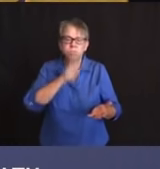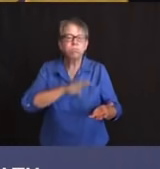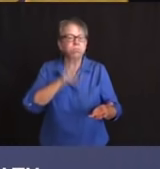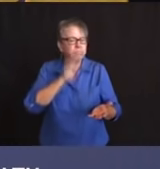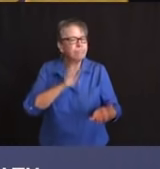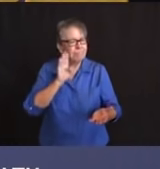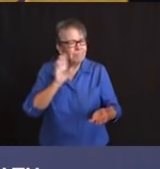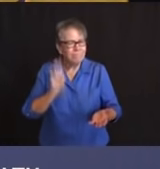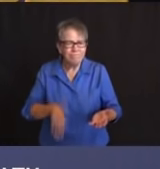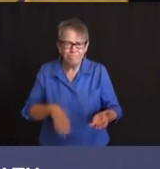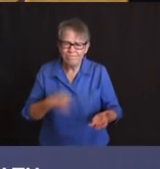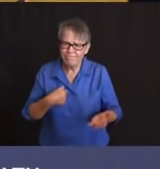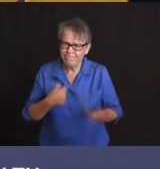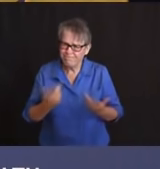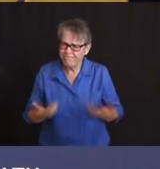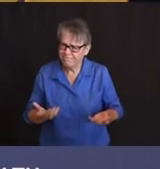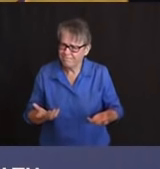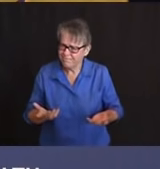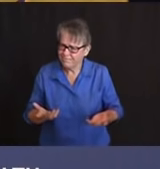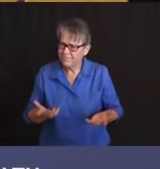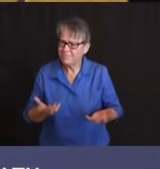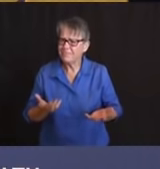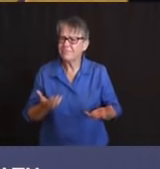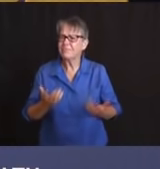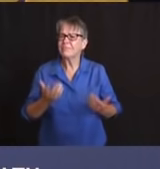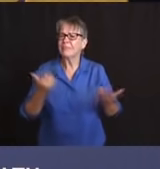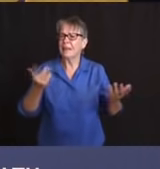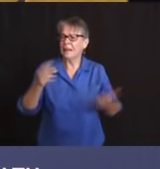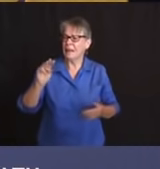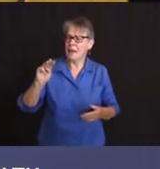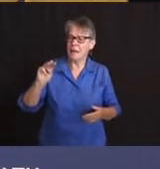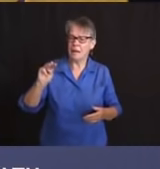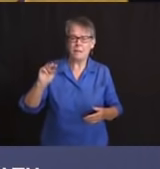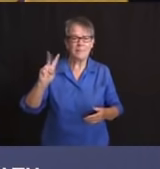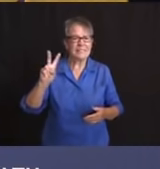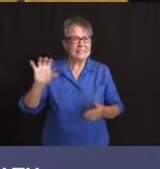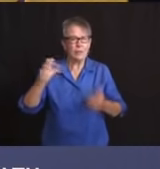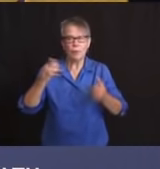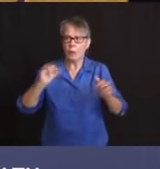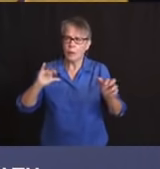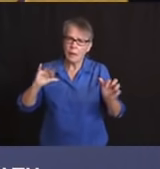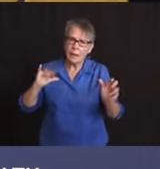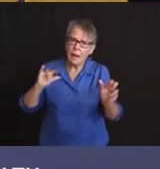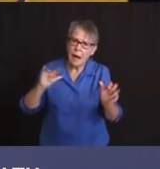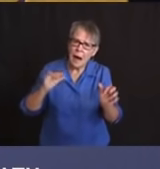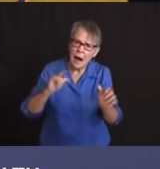chop through this backlog and get these lines back to where we need them to get to as soon as possible.